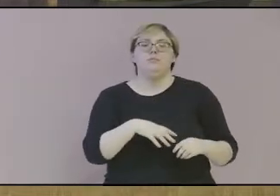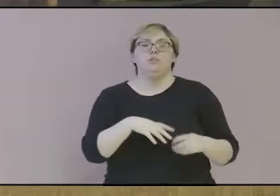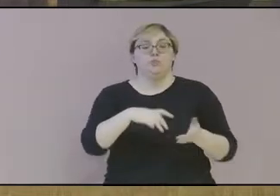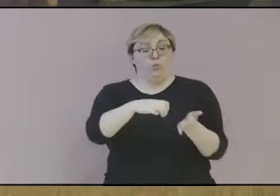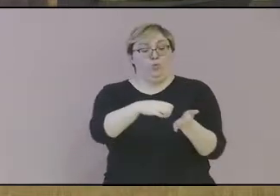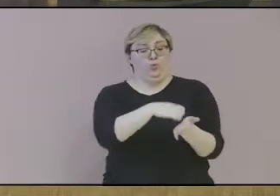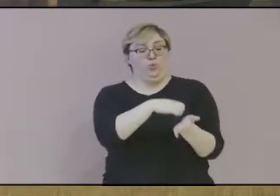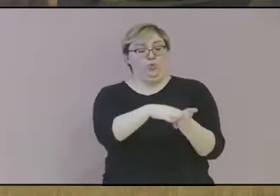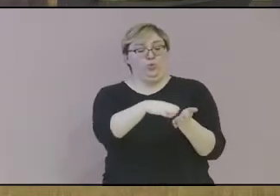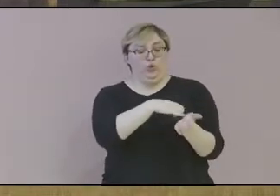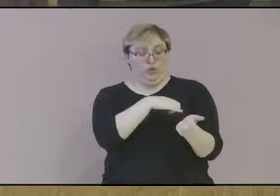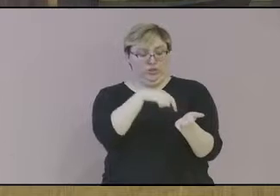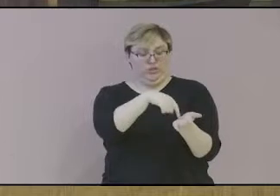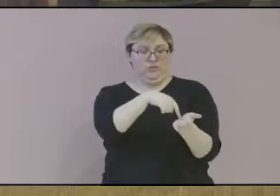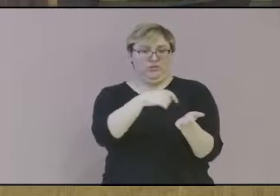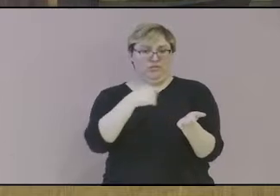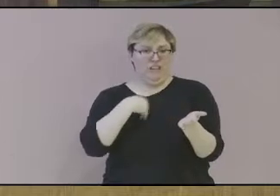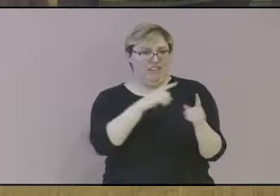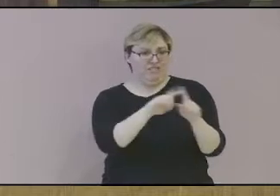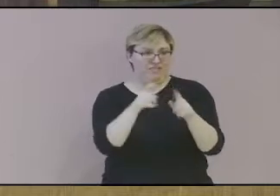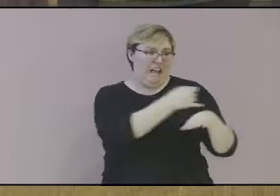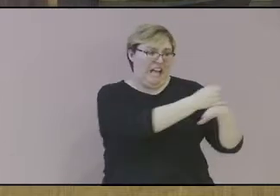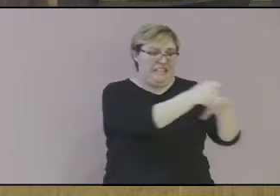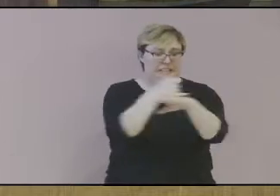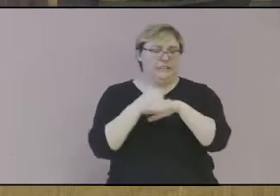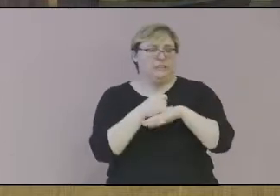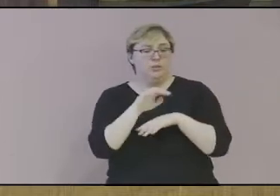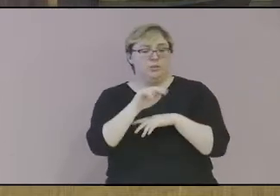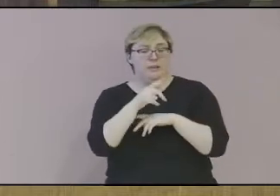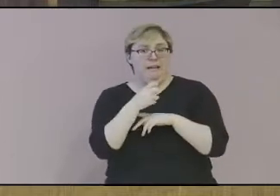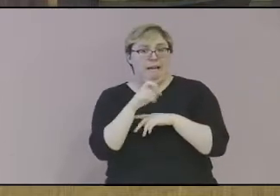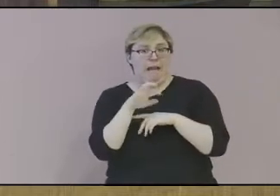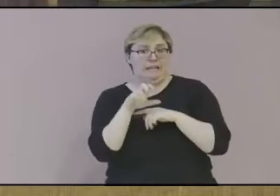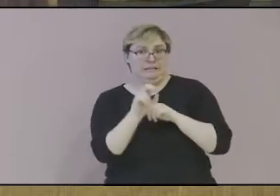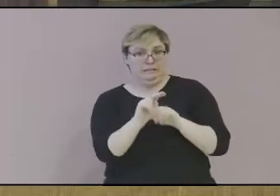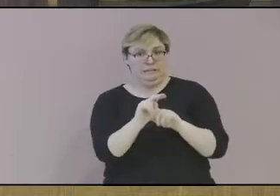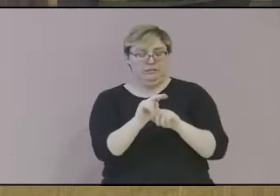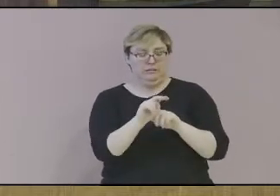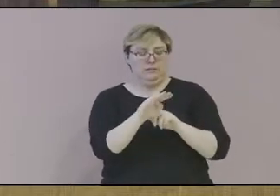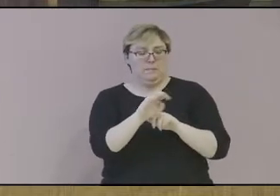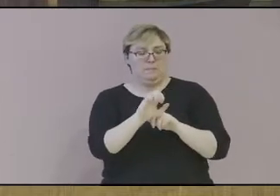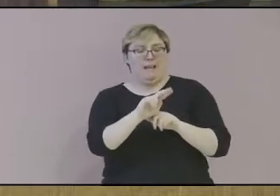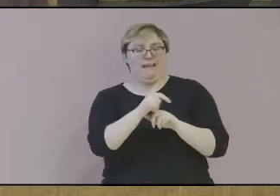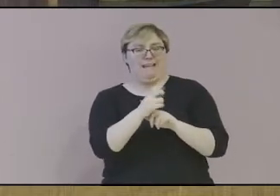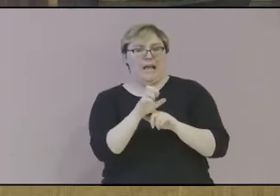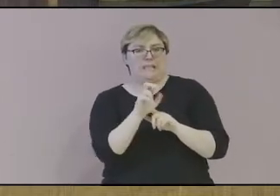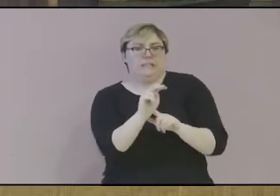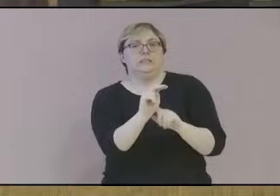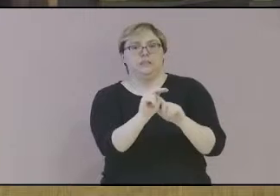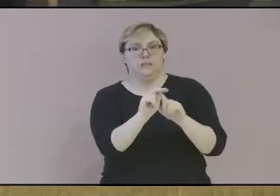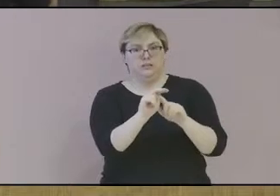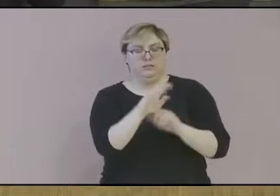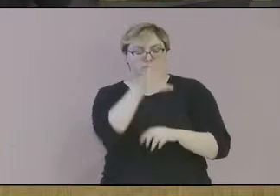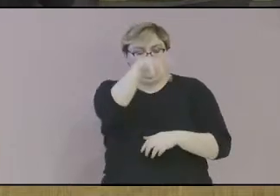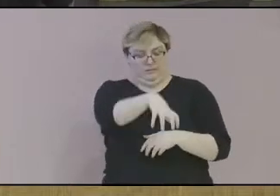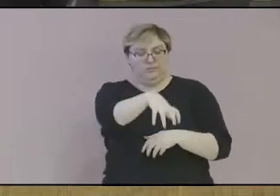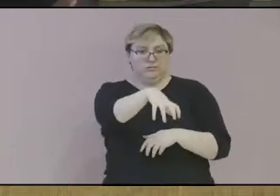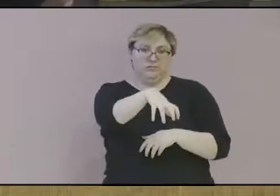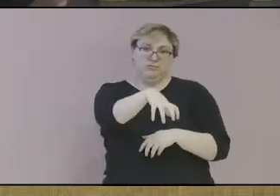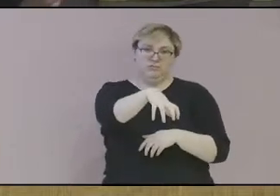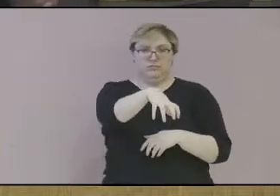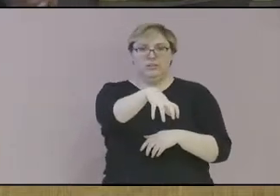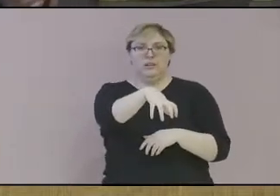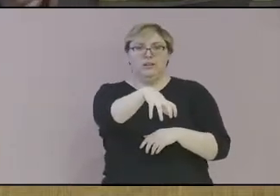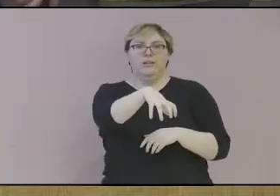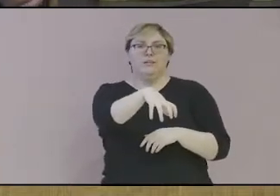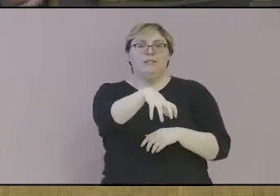one island among many, and the history of New York is the history of excluding disabled people onto other islands around, it's an